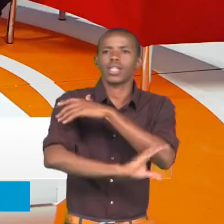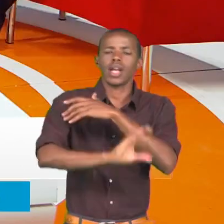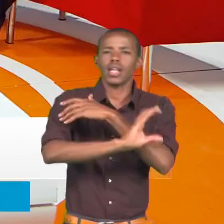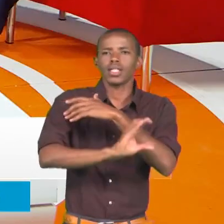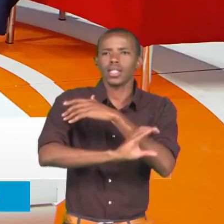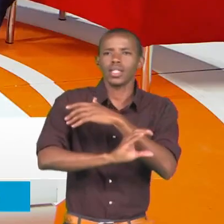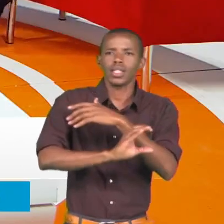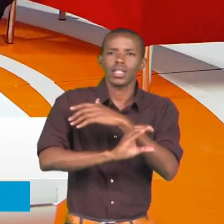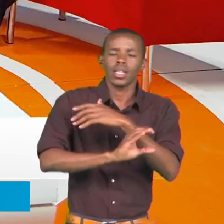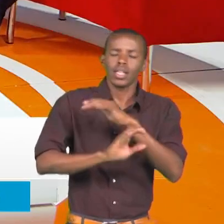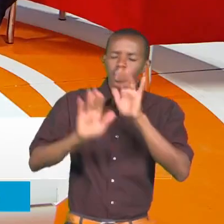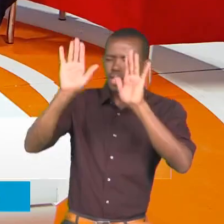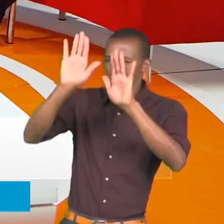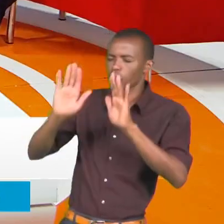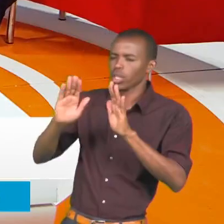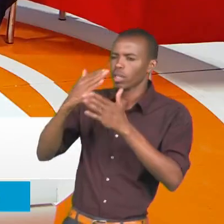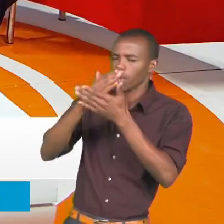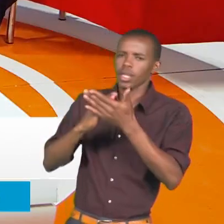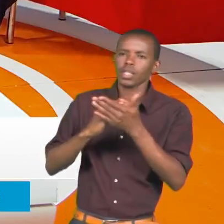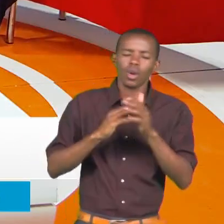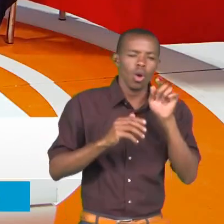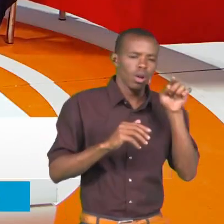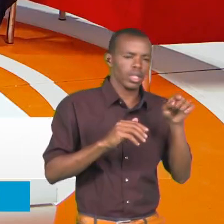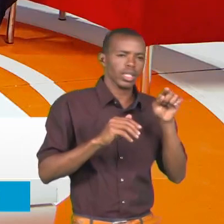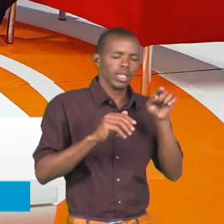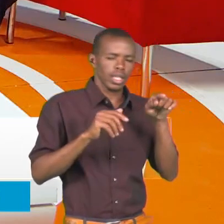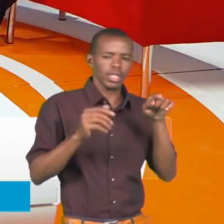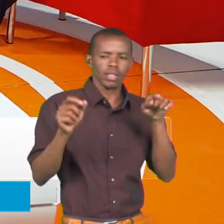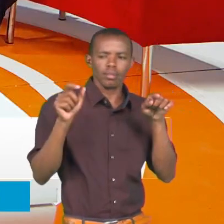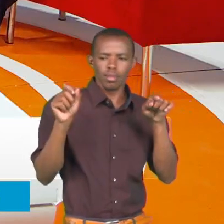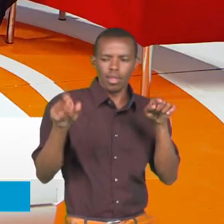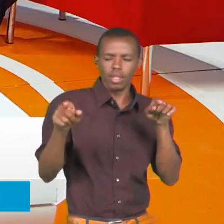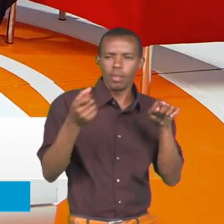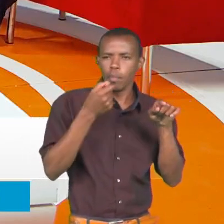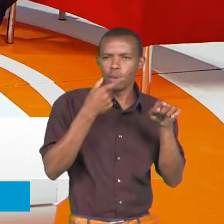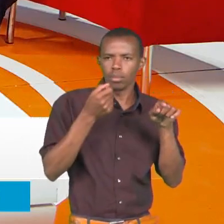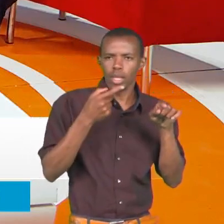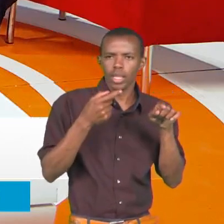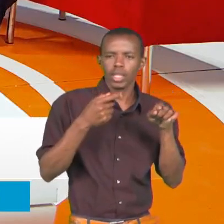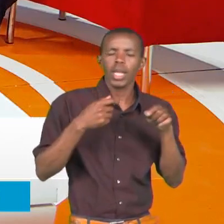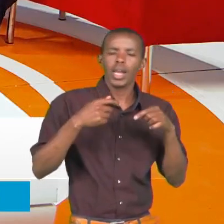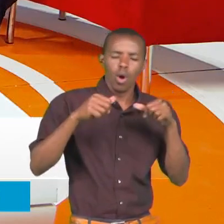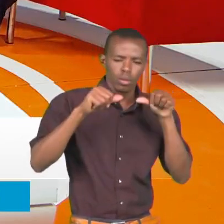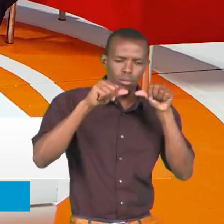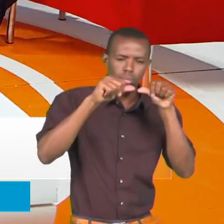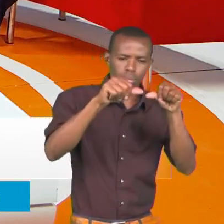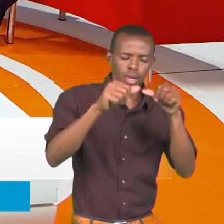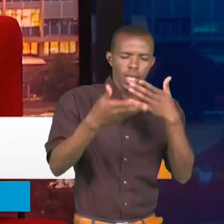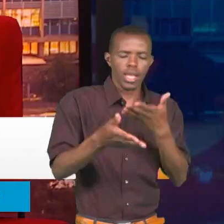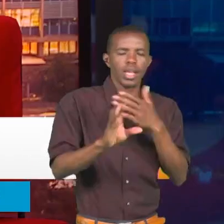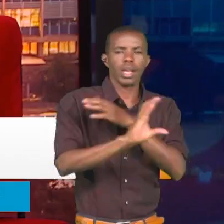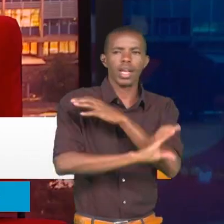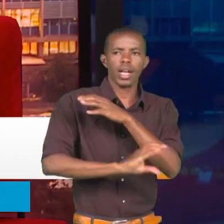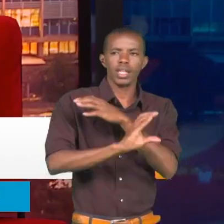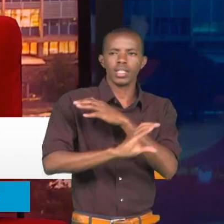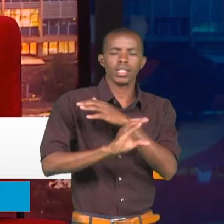in not terms the most of, important part, yeah. Of in terms of PrEP. Mm-hmm. But currently, with the scale-up of PrEP that is ongoing in the country, we aim